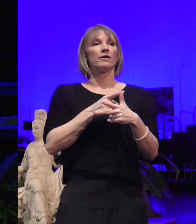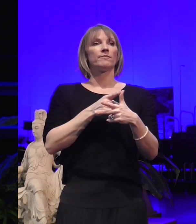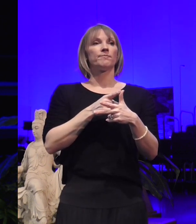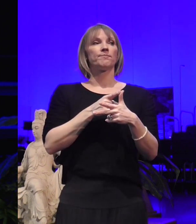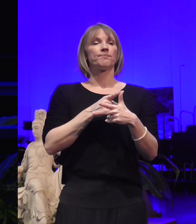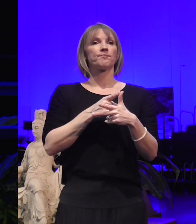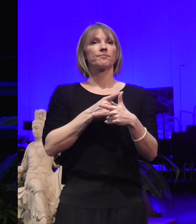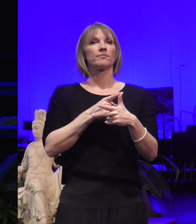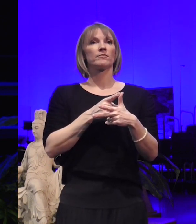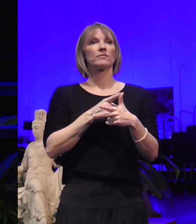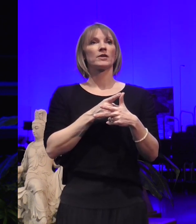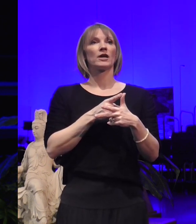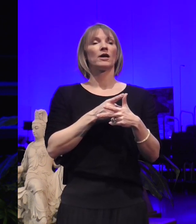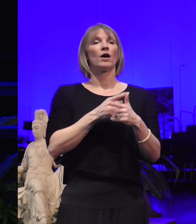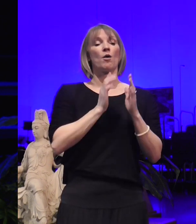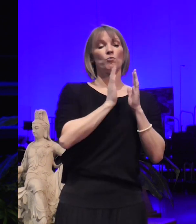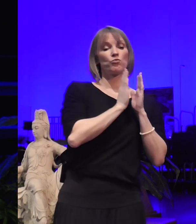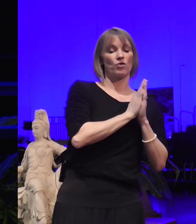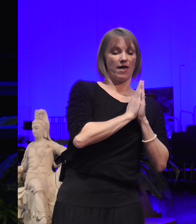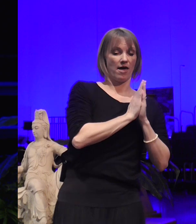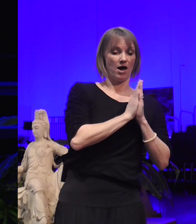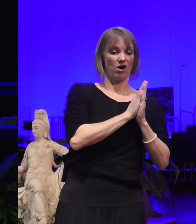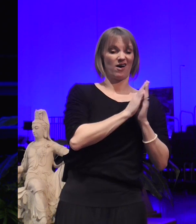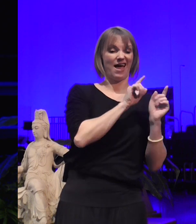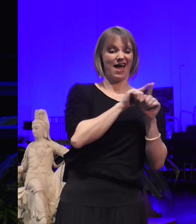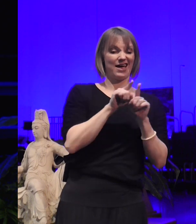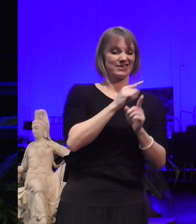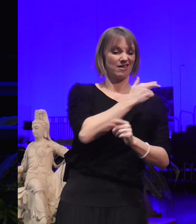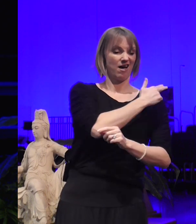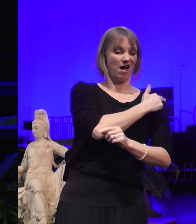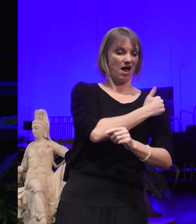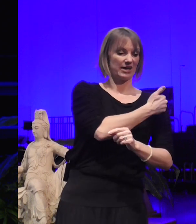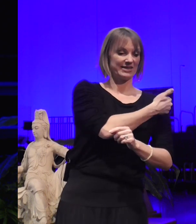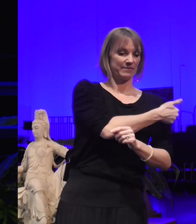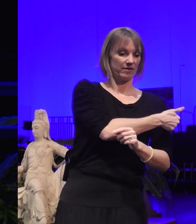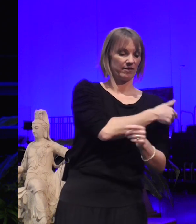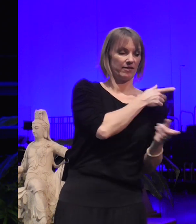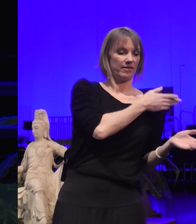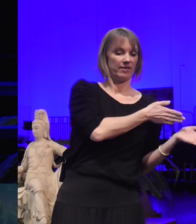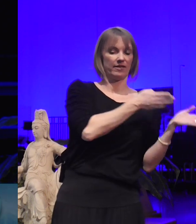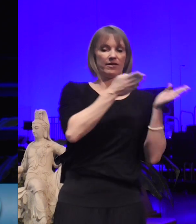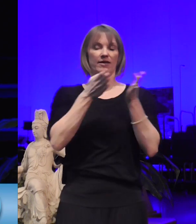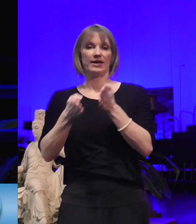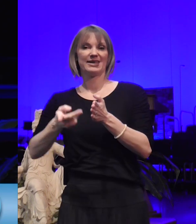prayer as hospital to seeing prayer as gym.